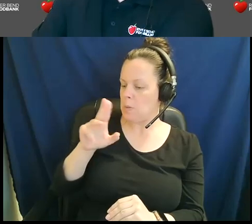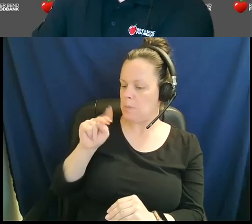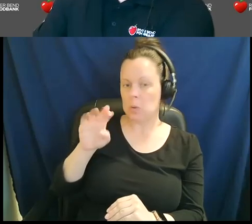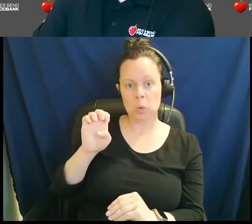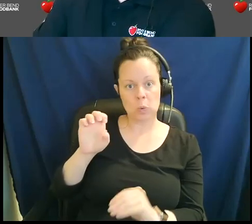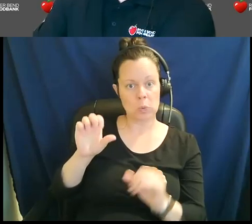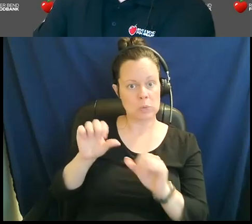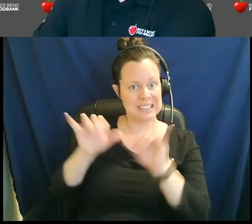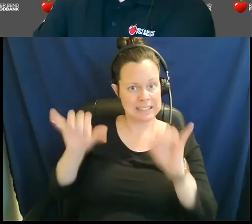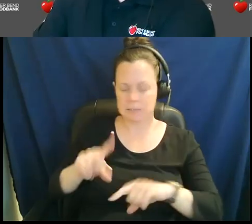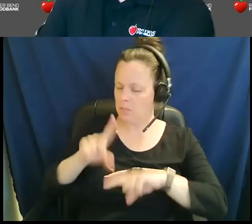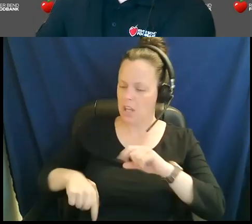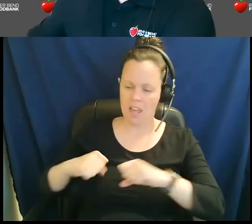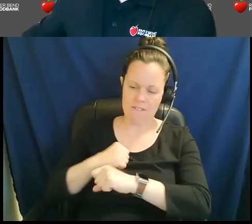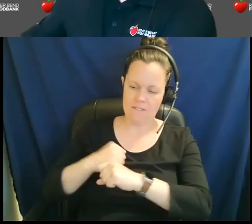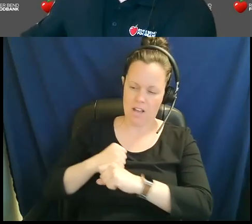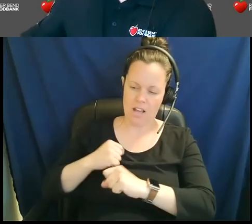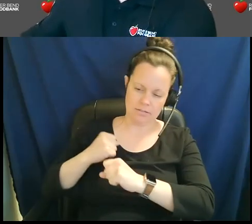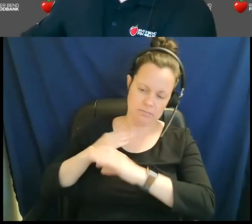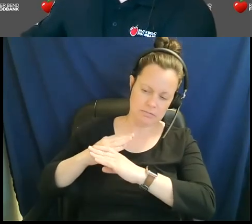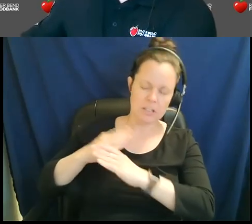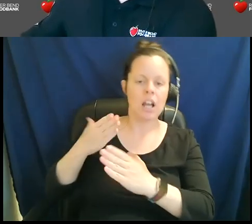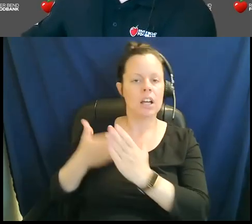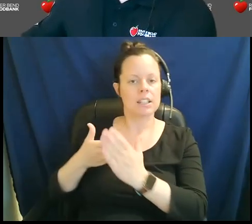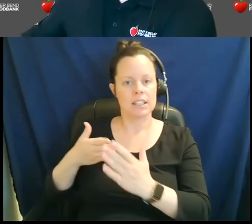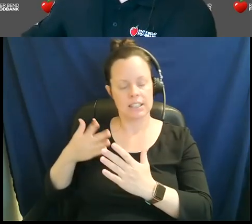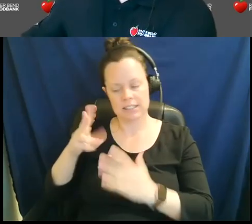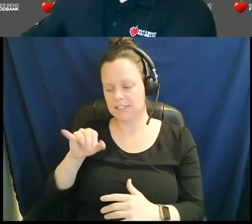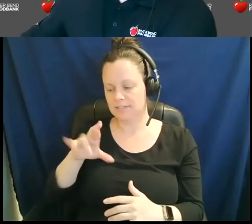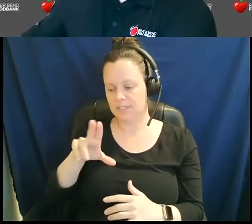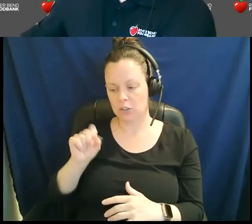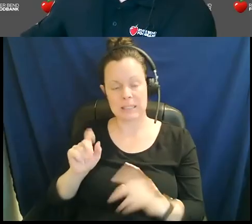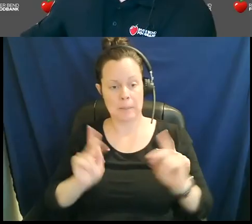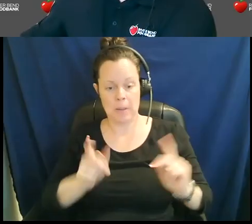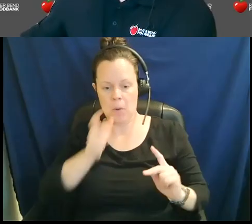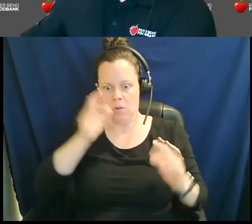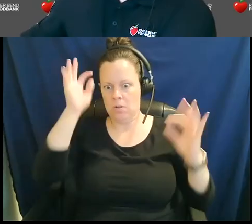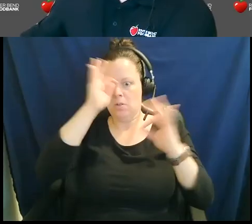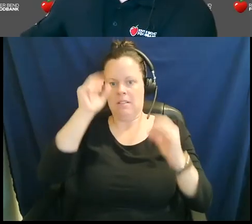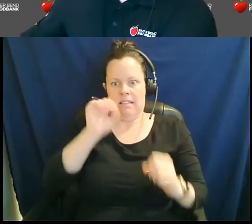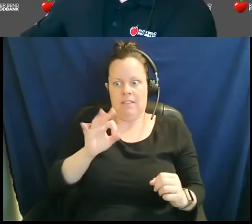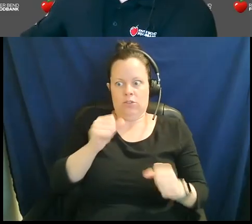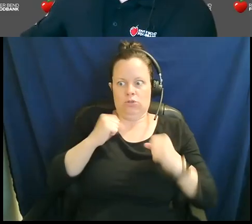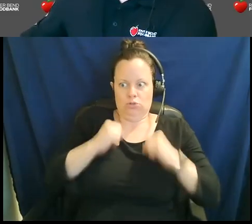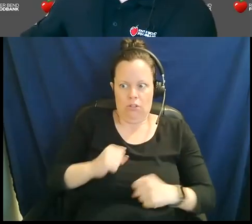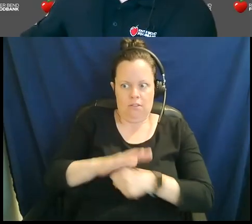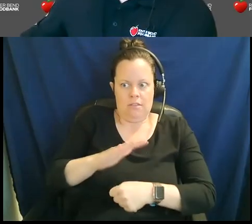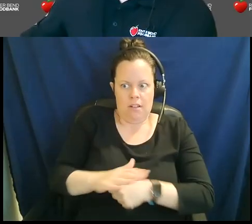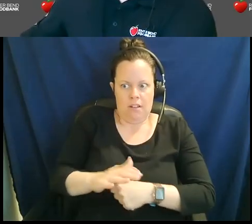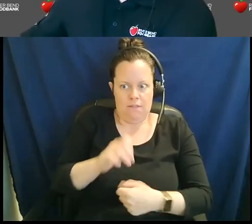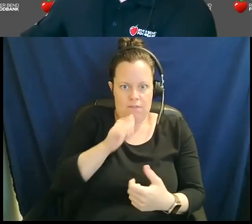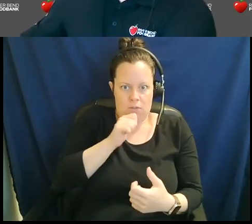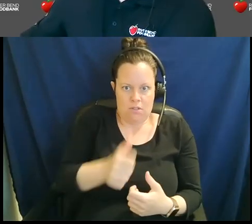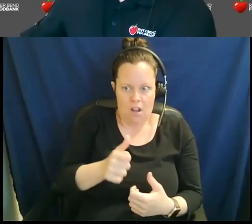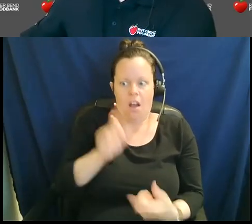the virus, and patients that don't know whether they are strong enough to fight it off until they have it. Today